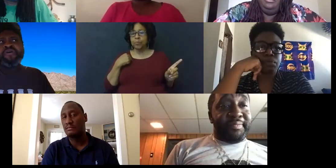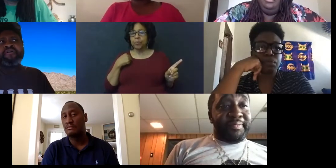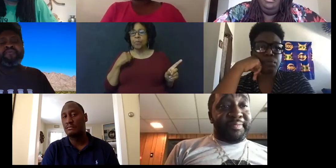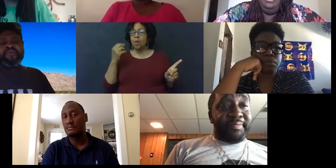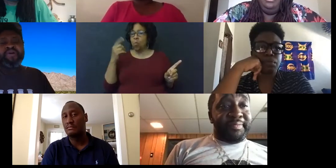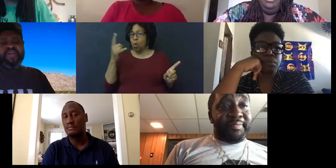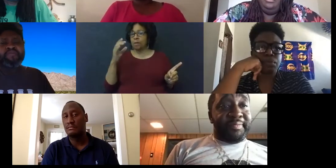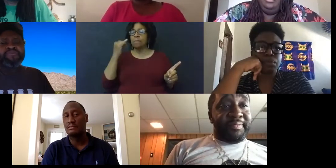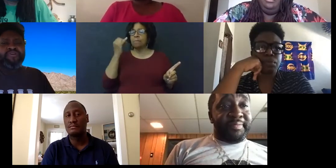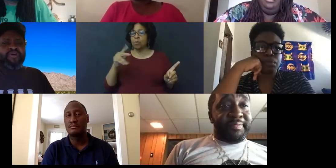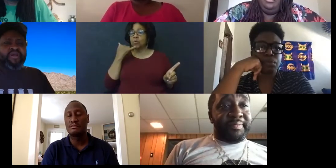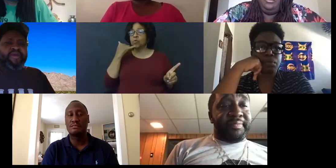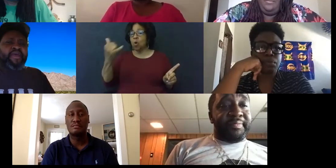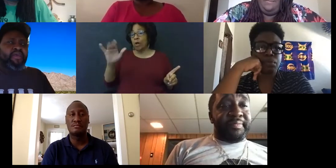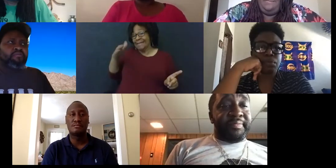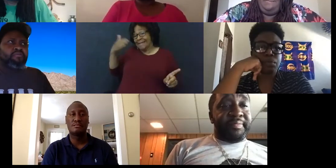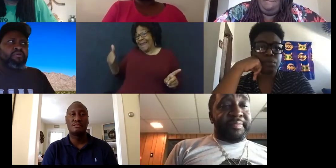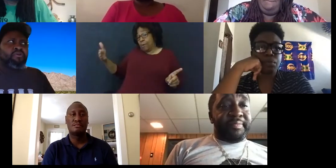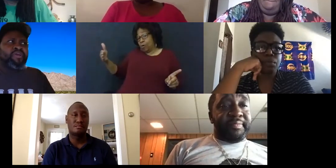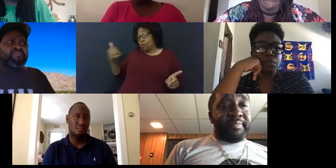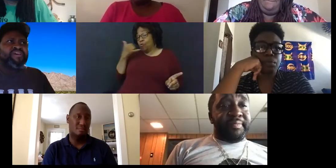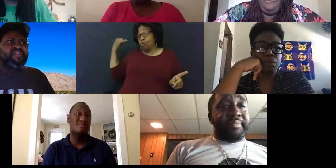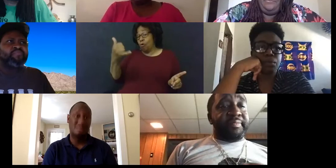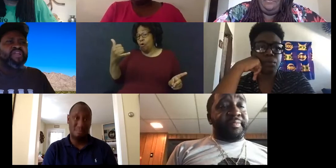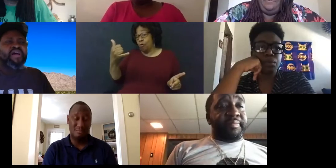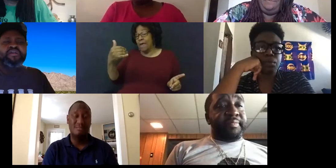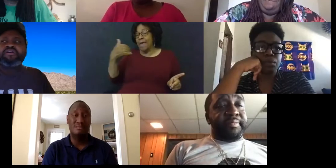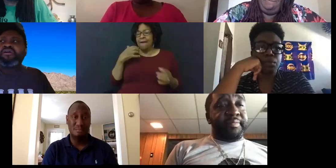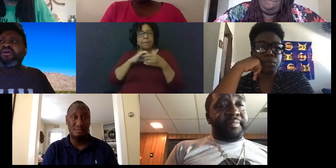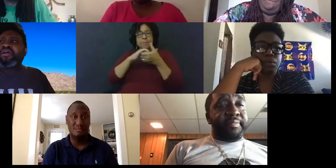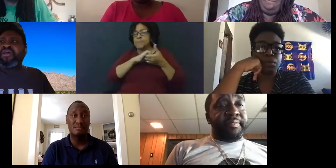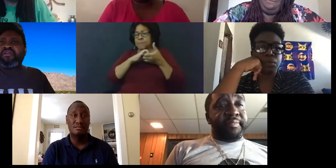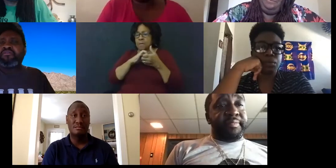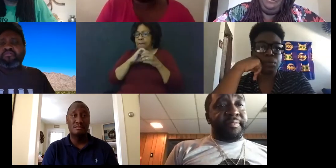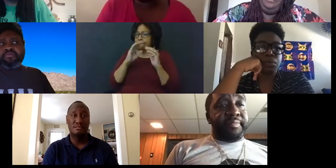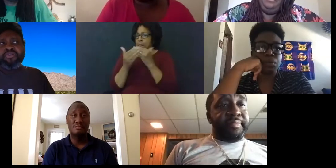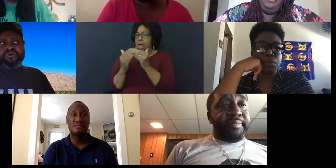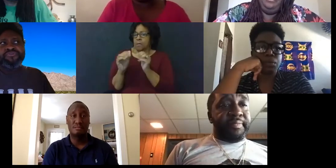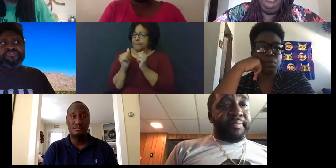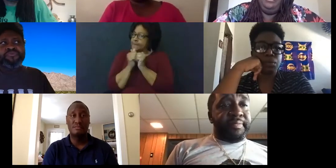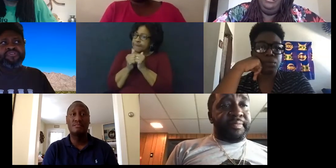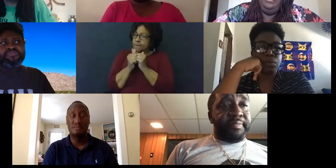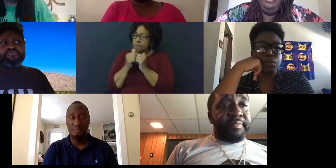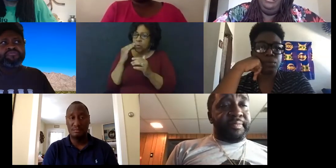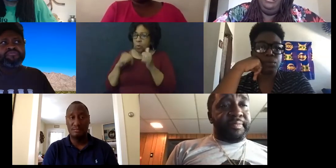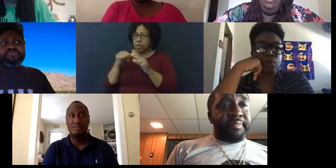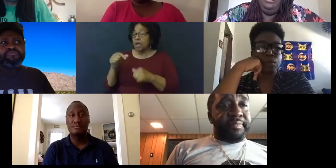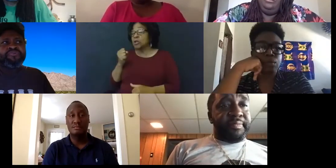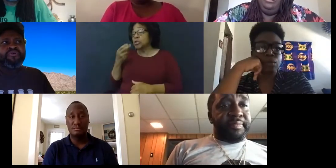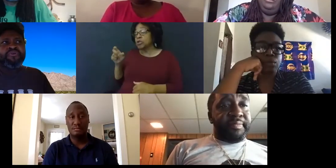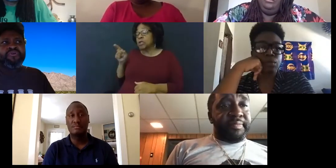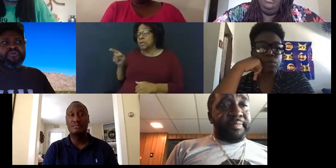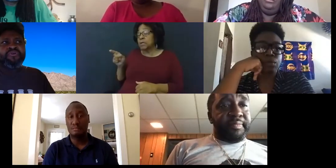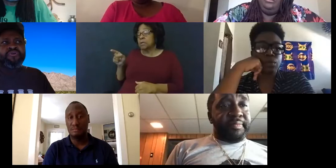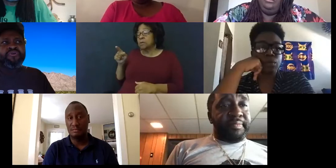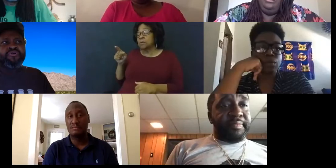call here for one of my neighbors, and you know, we have a tight knit block, and you know, she was